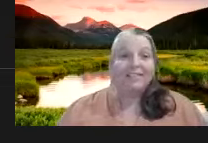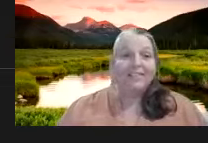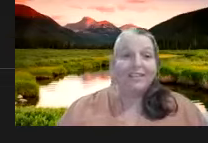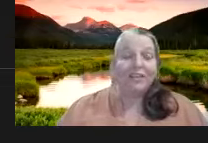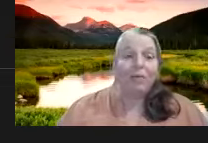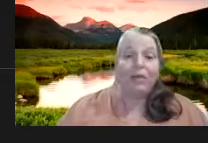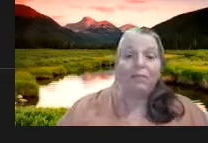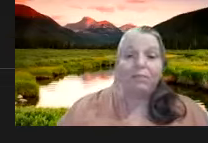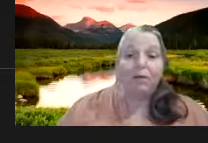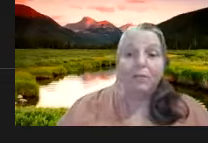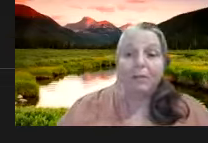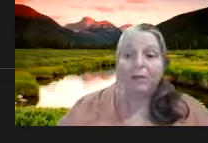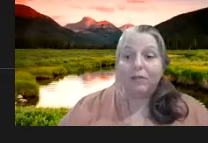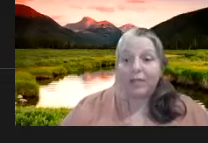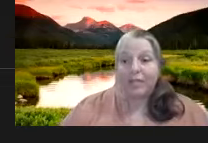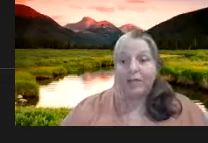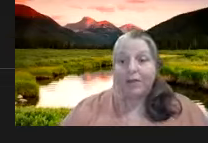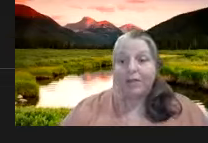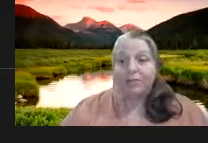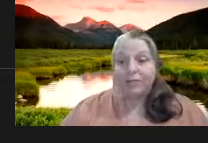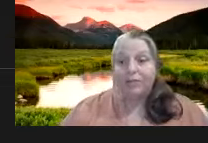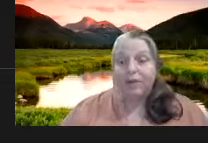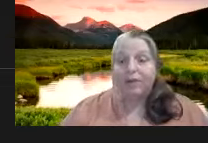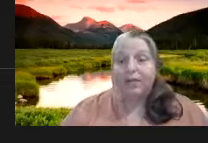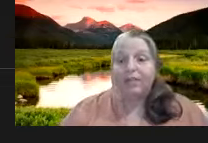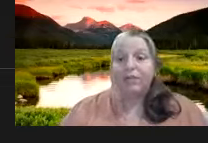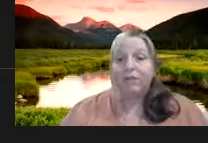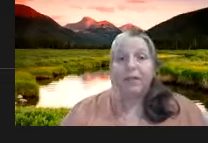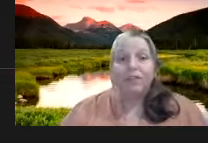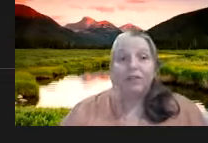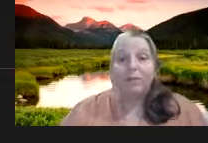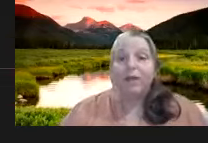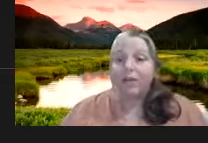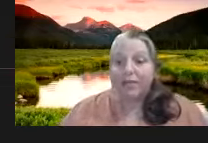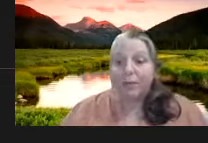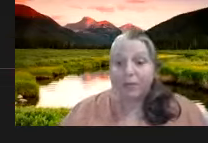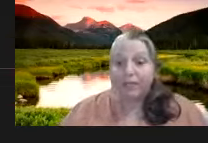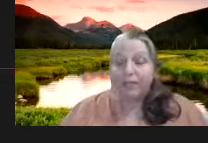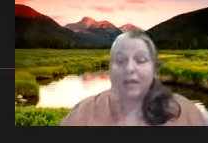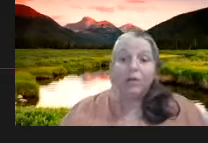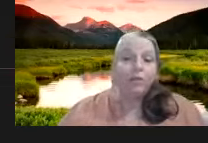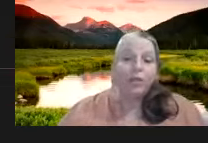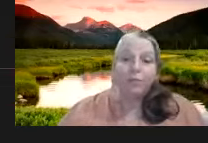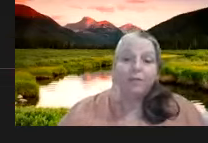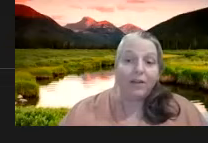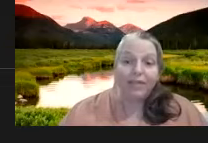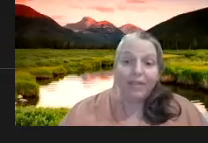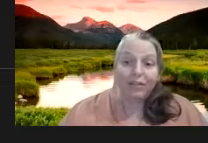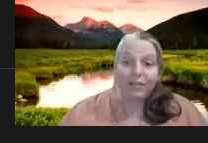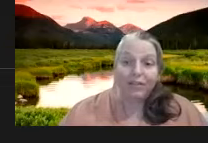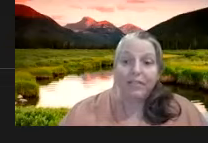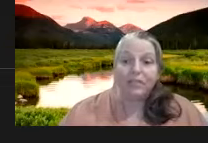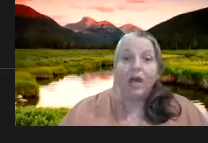was that most people who answered the survey were getting their information from internet sources, which could be